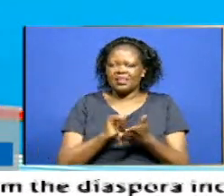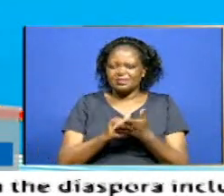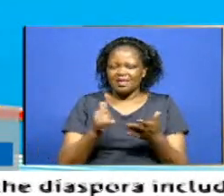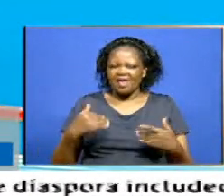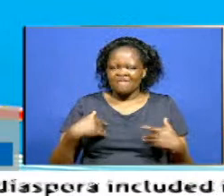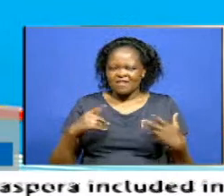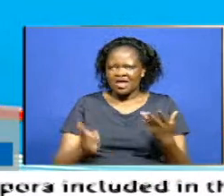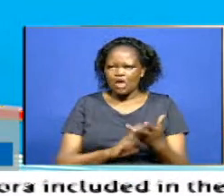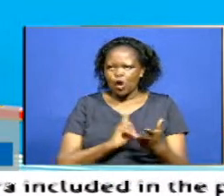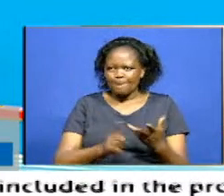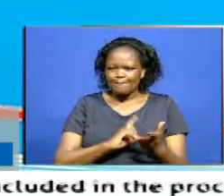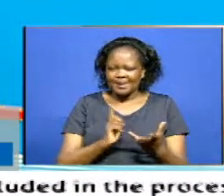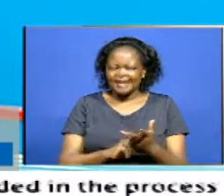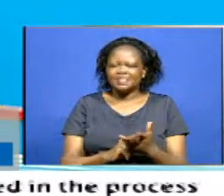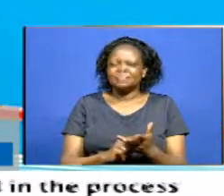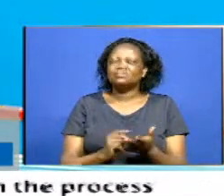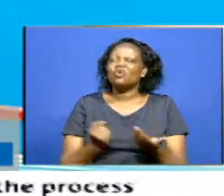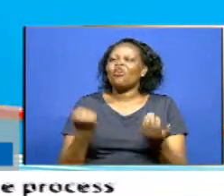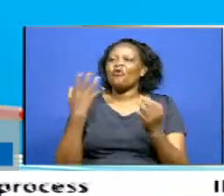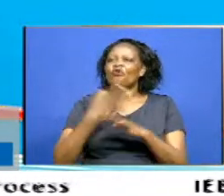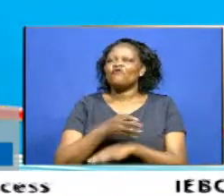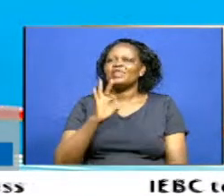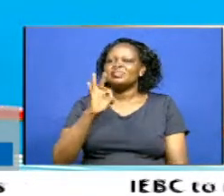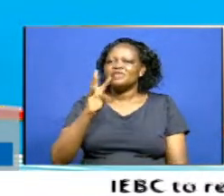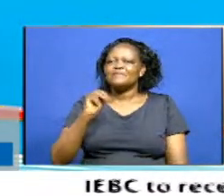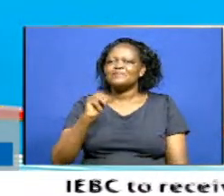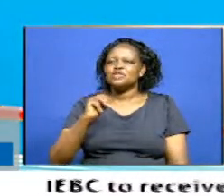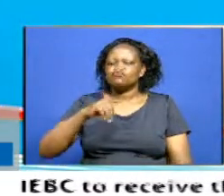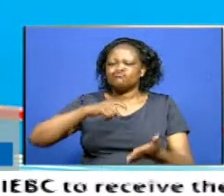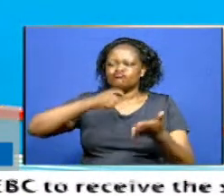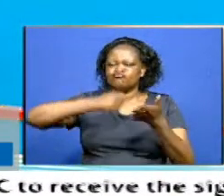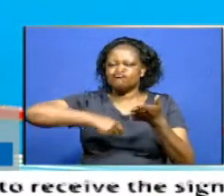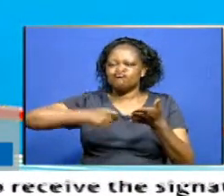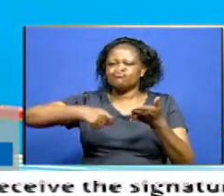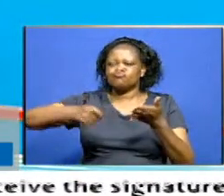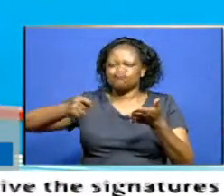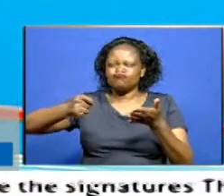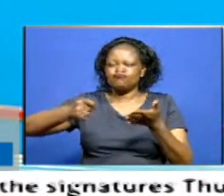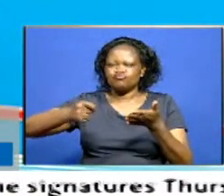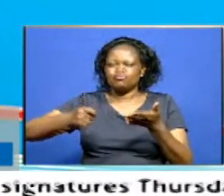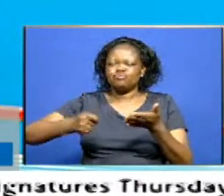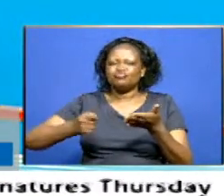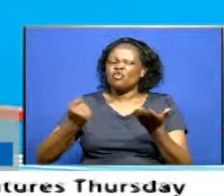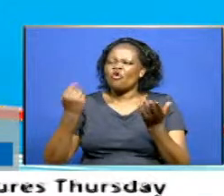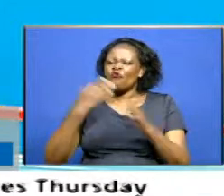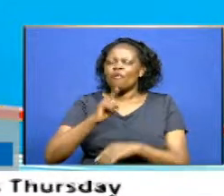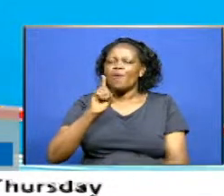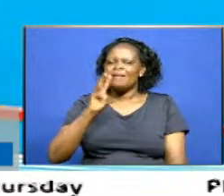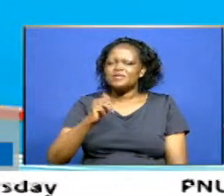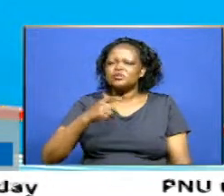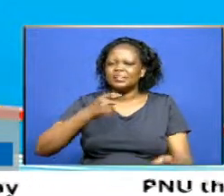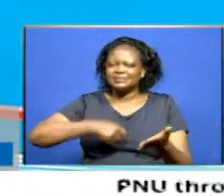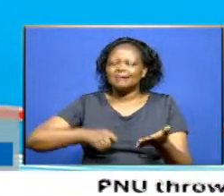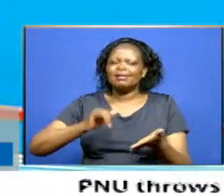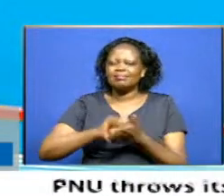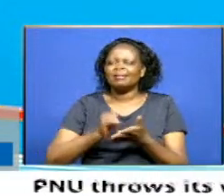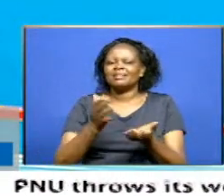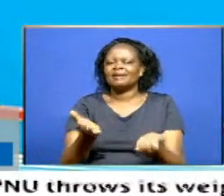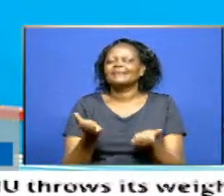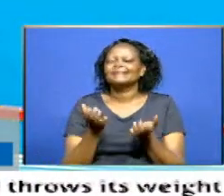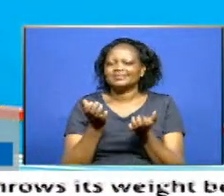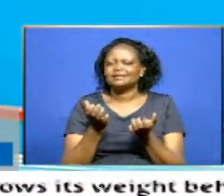to collect over 3 million signatures. This is well above the 1 million signatures that they were